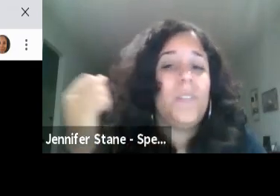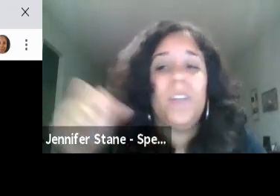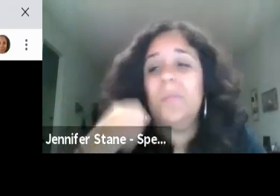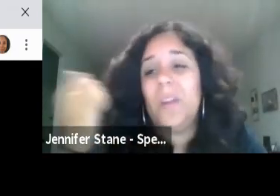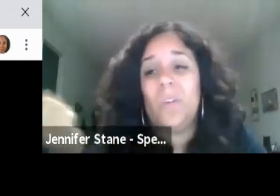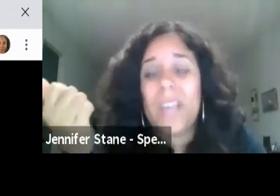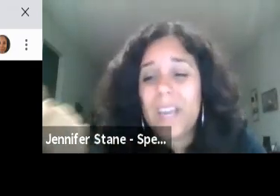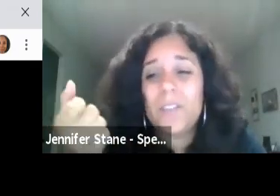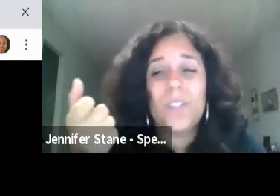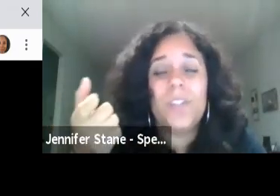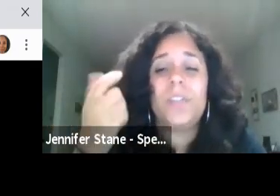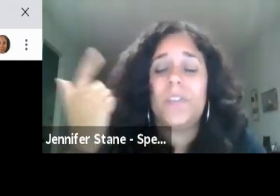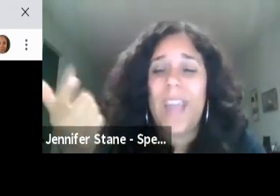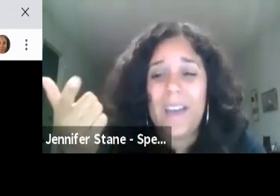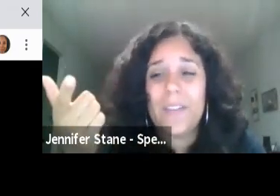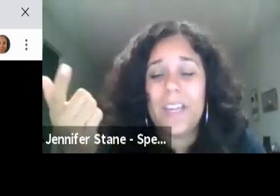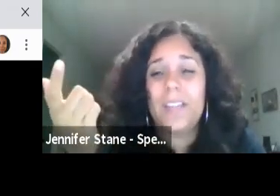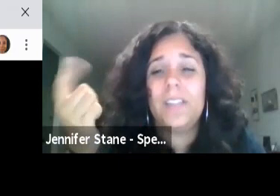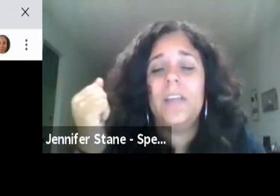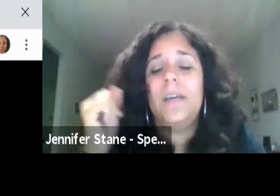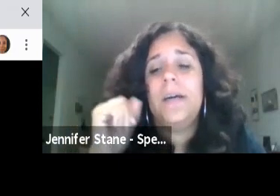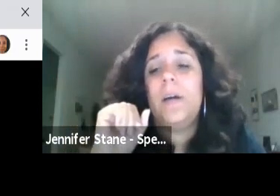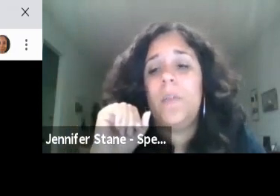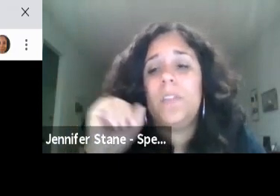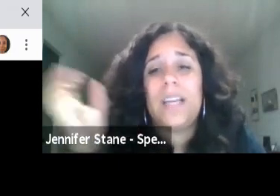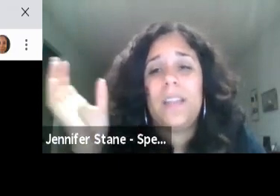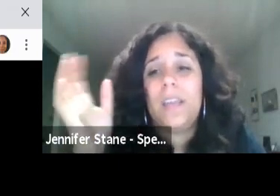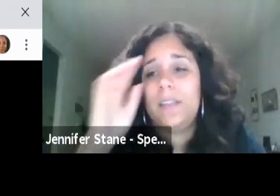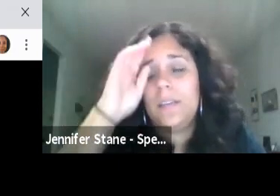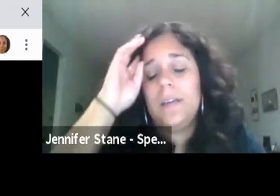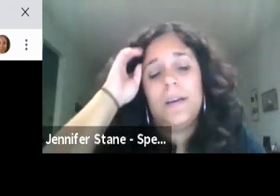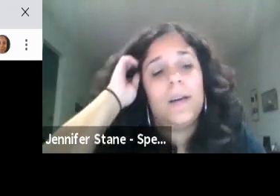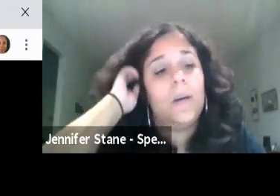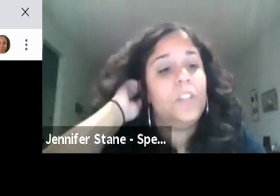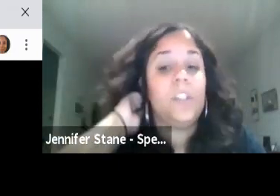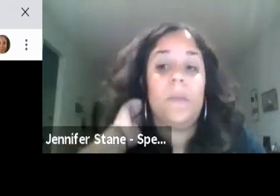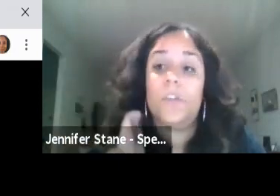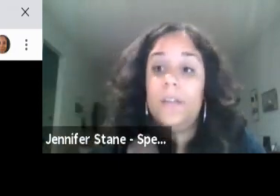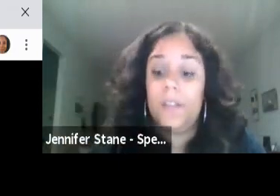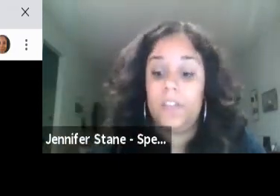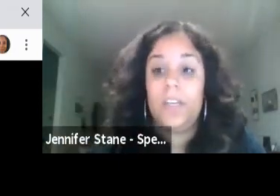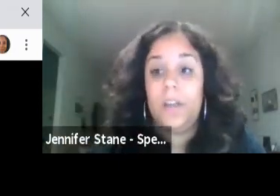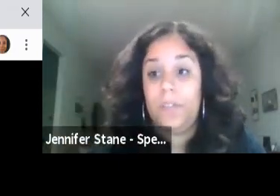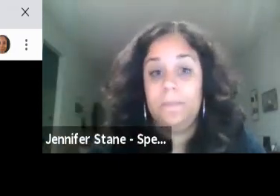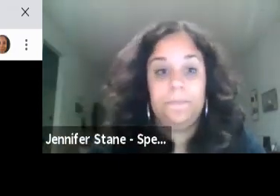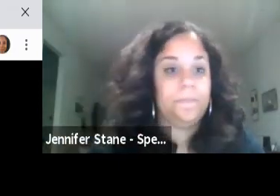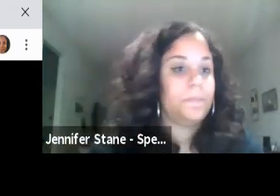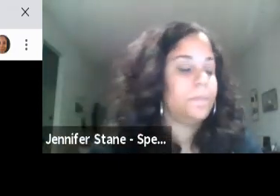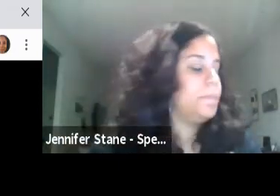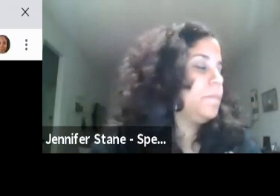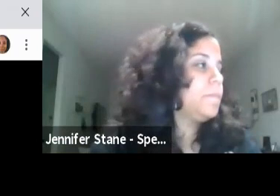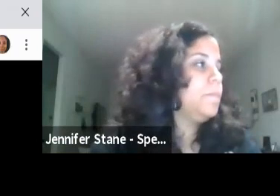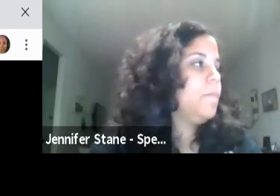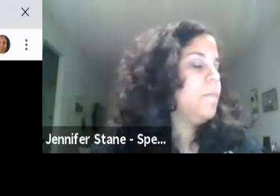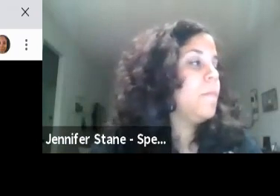looks for any oral cancers, looks for cavities, those kind of things. just to make sure that everything's good and healthy.